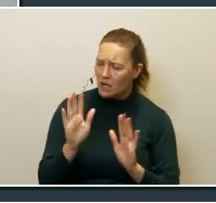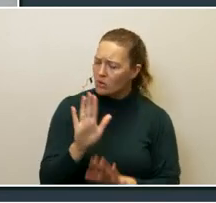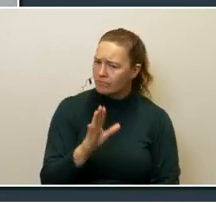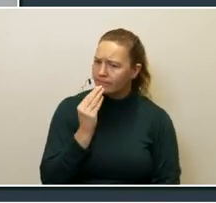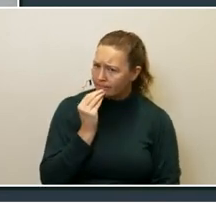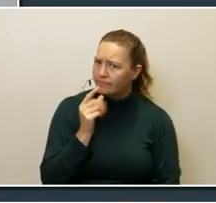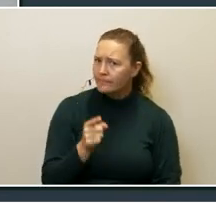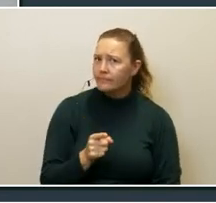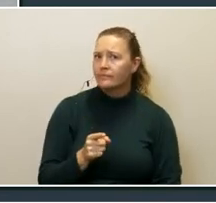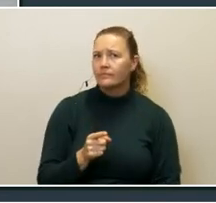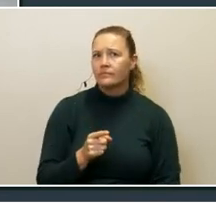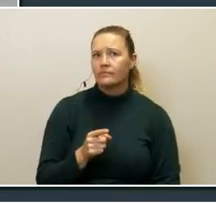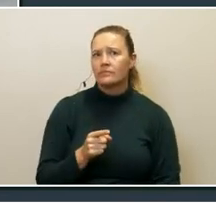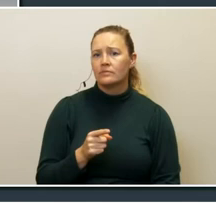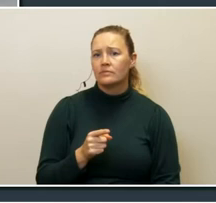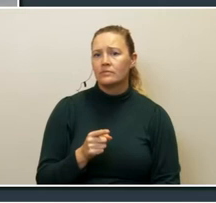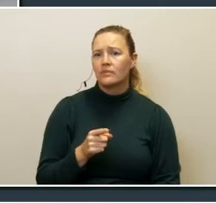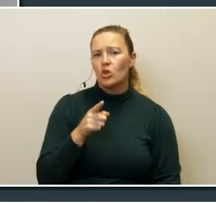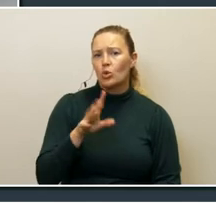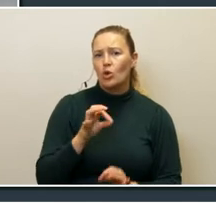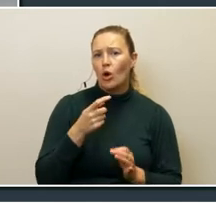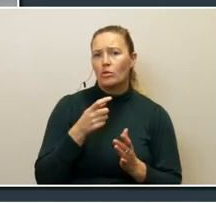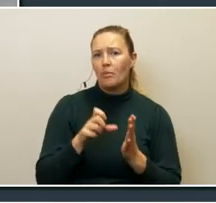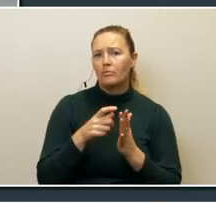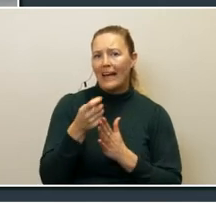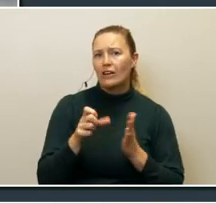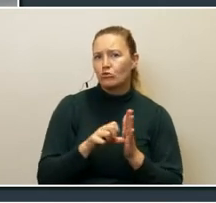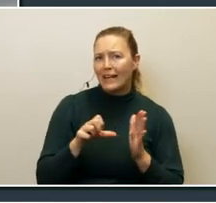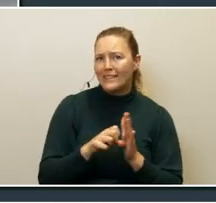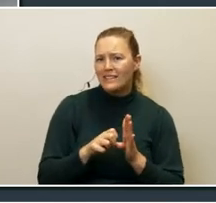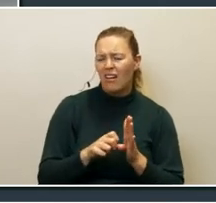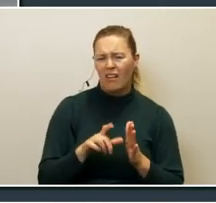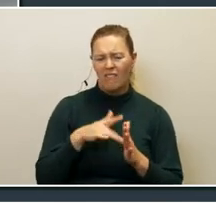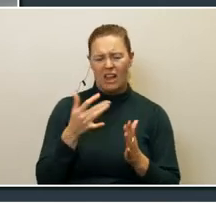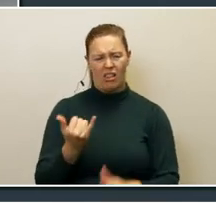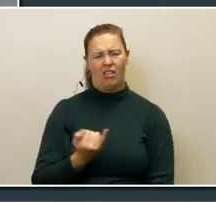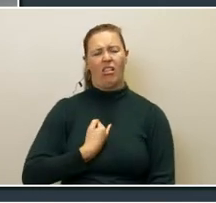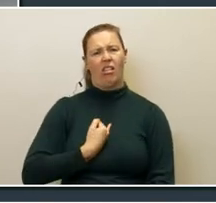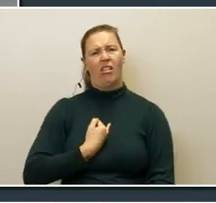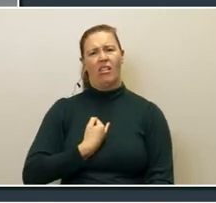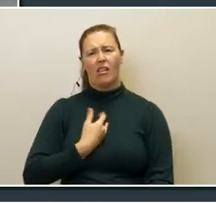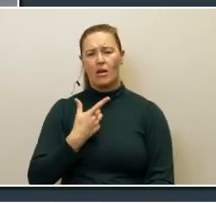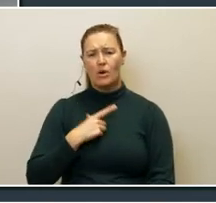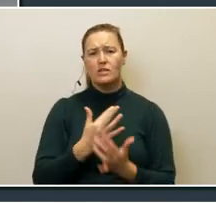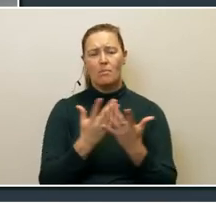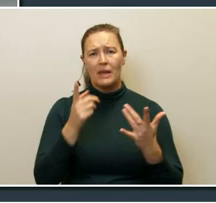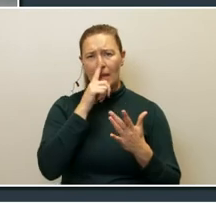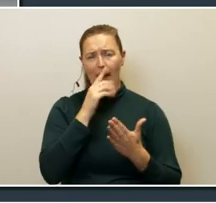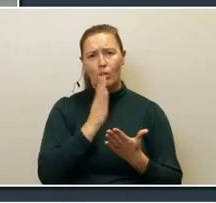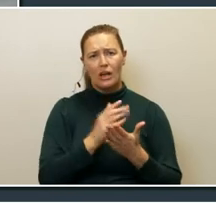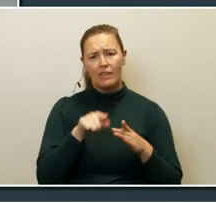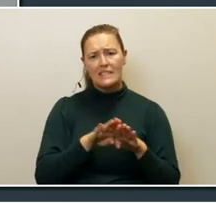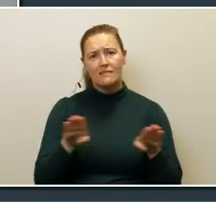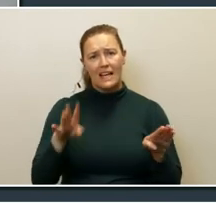and you're not ratepayers. That's an insult, because many of the people that are in these